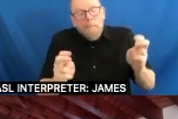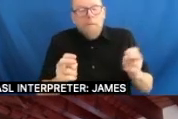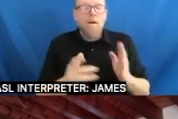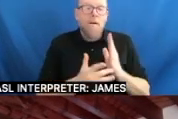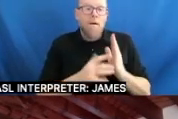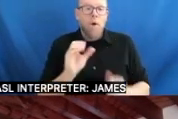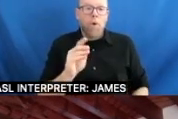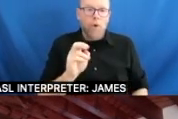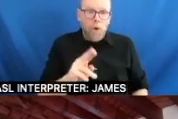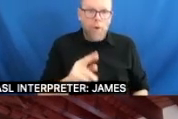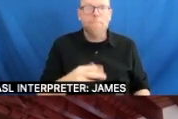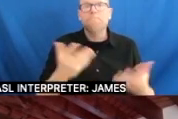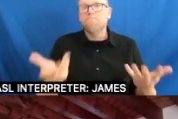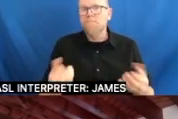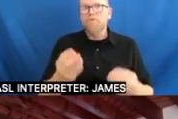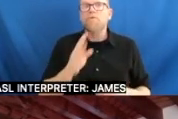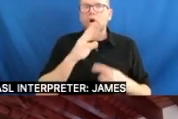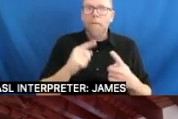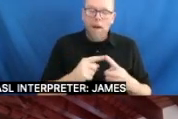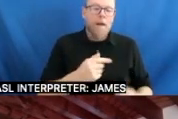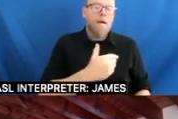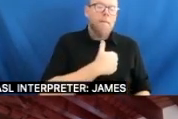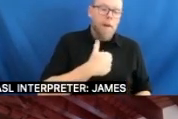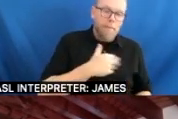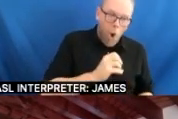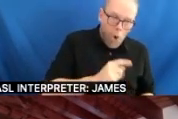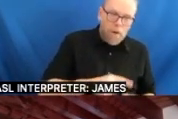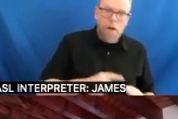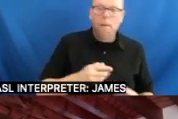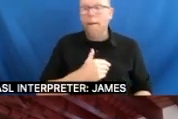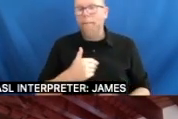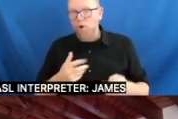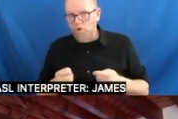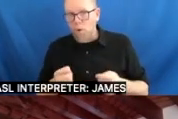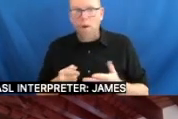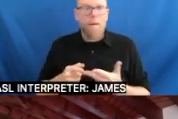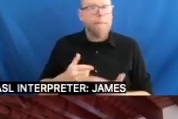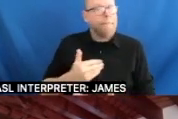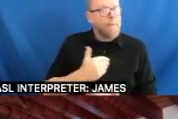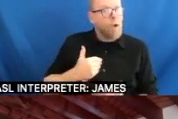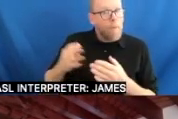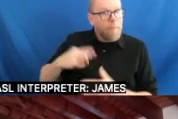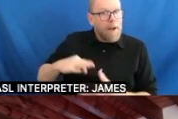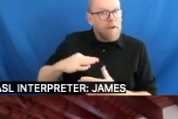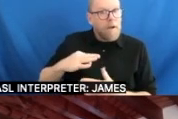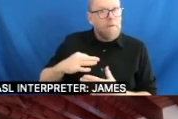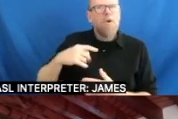So when we're talking about member-owned, member-controlled, and member benefiting, what does that look like in a worker co-op?